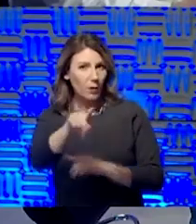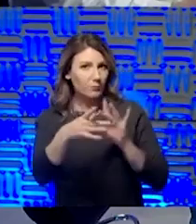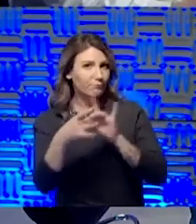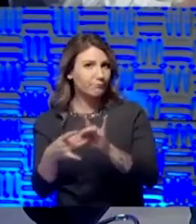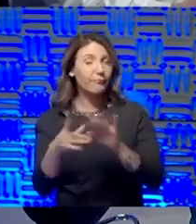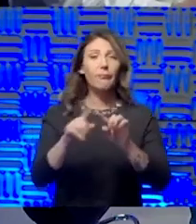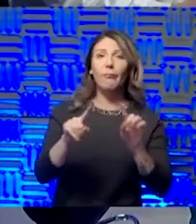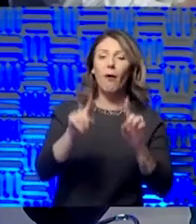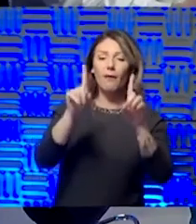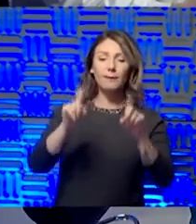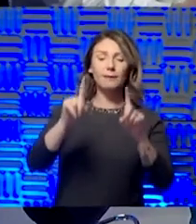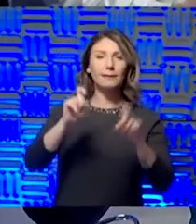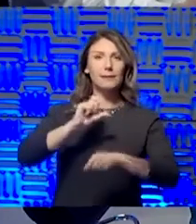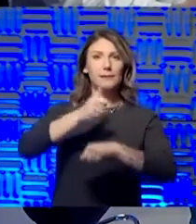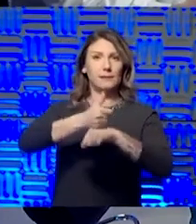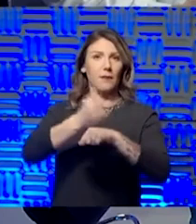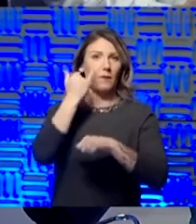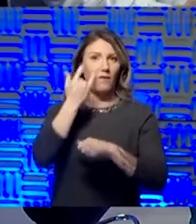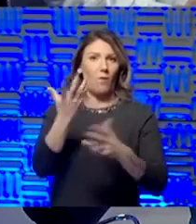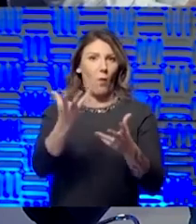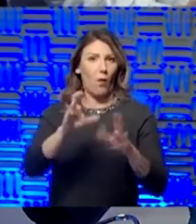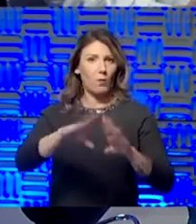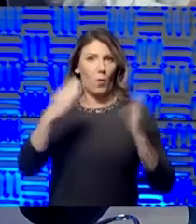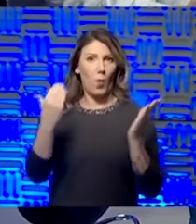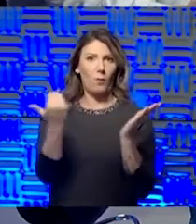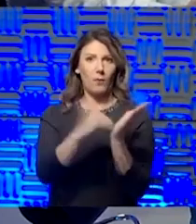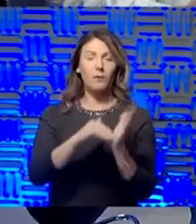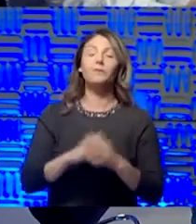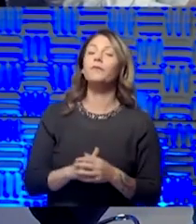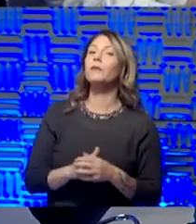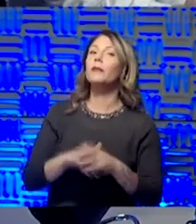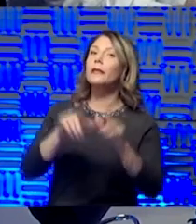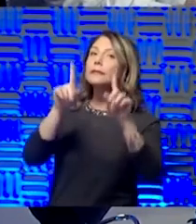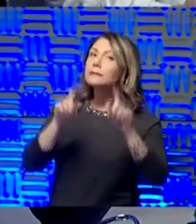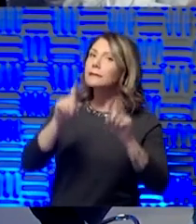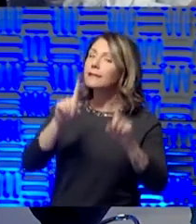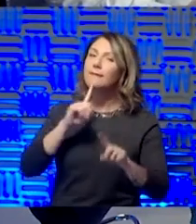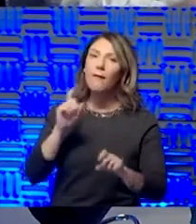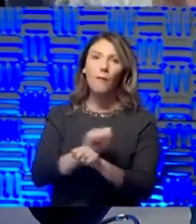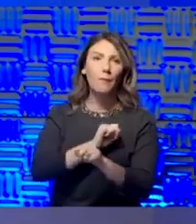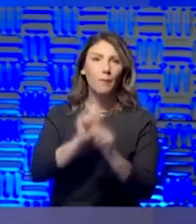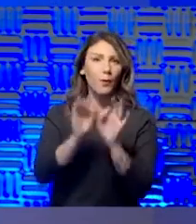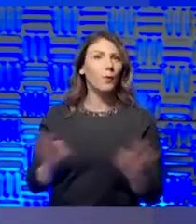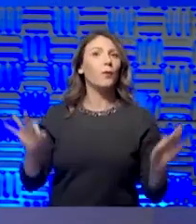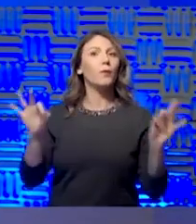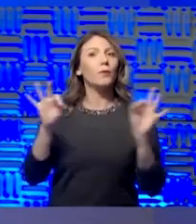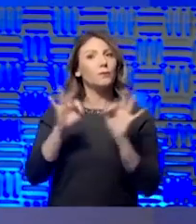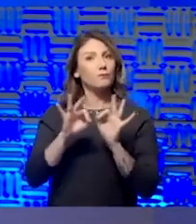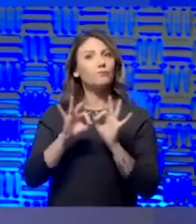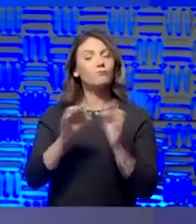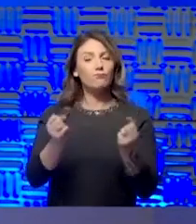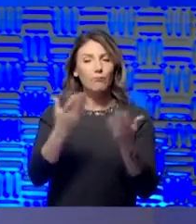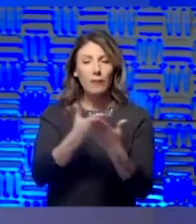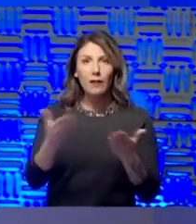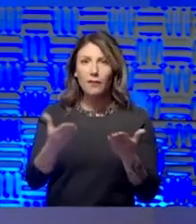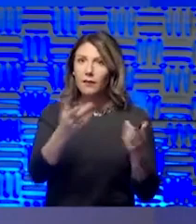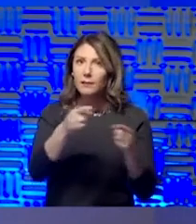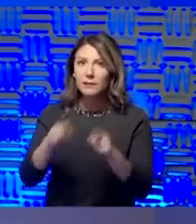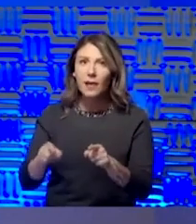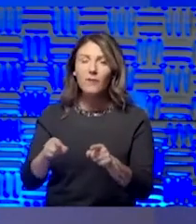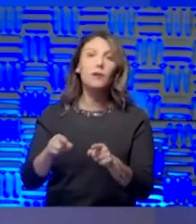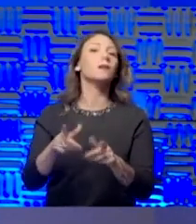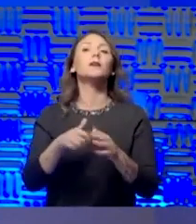have testing positioned if we're going to do that? Yeah, testing is absolutely important. So a lot of stuff has been gone about